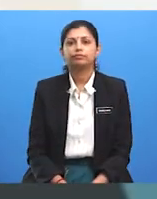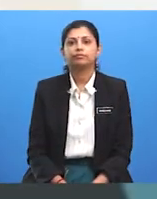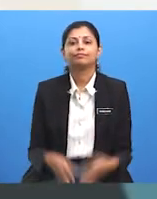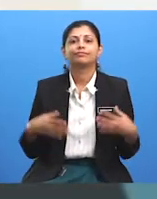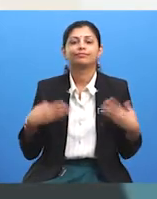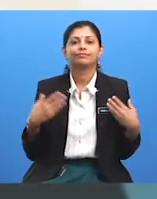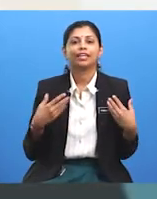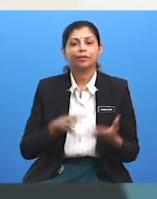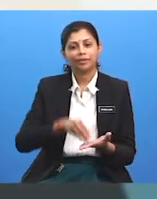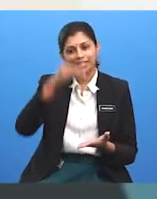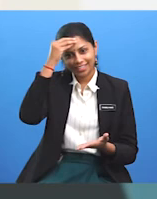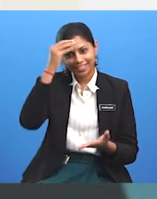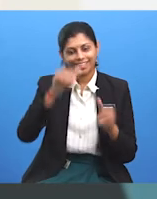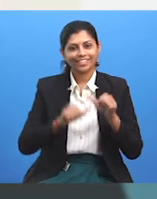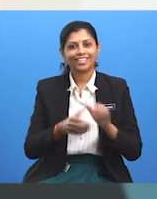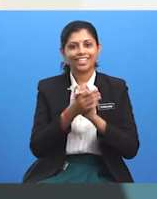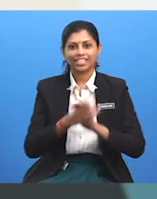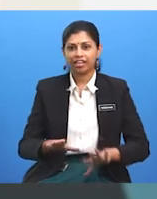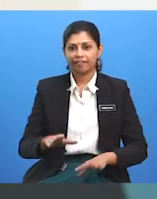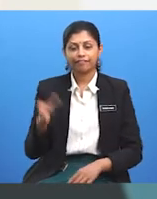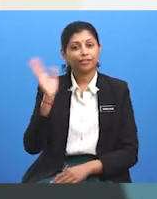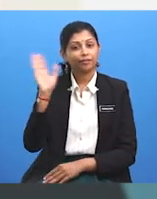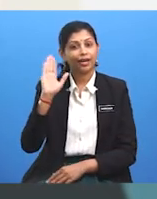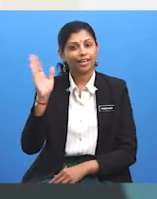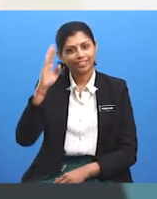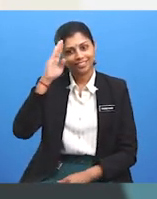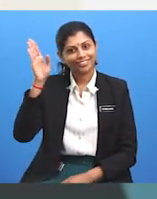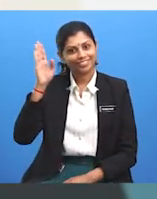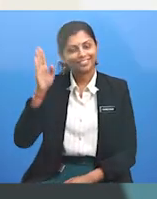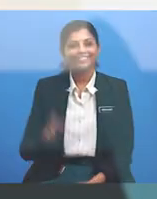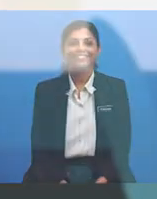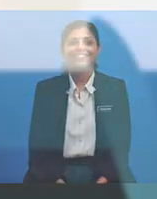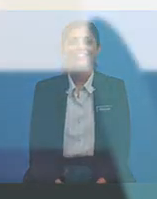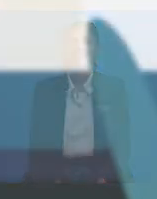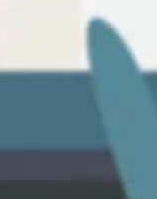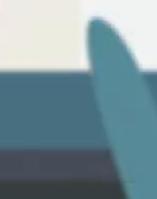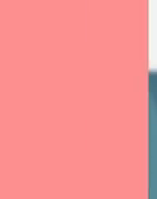learning and stay safe, students! Bye!